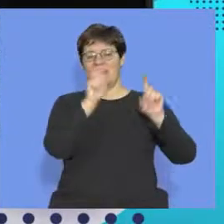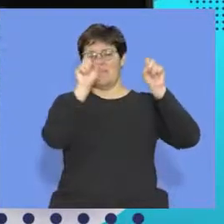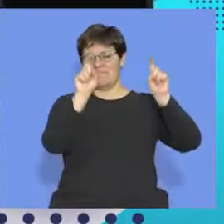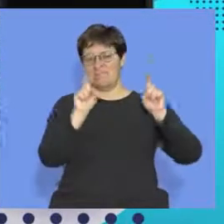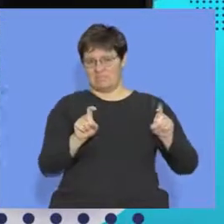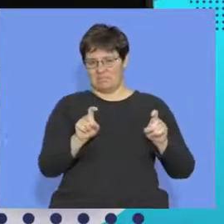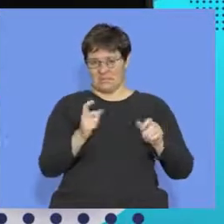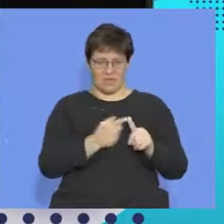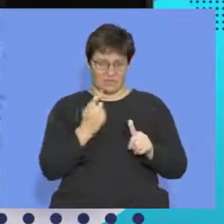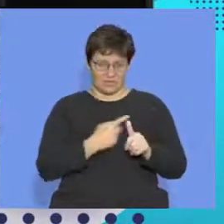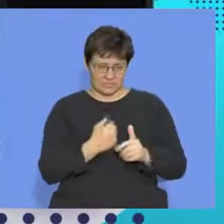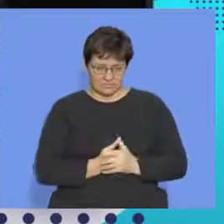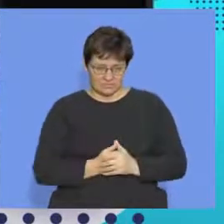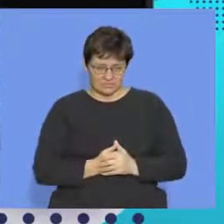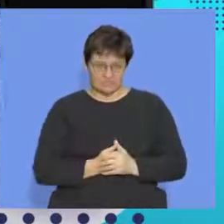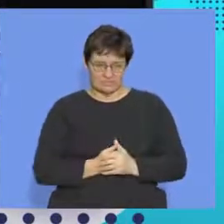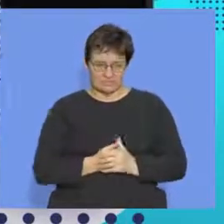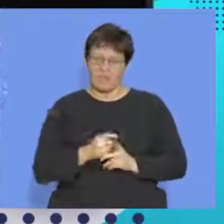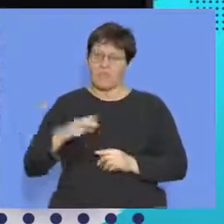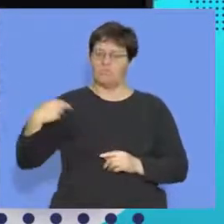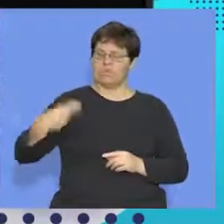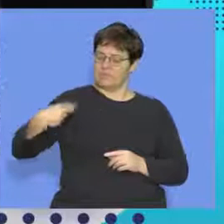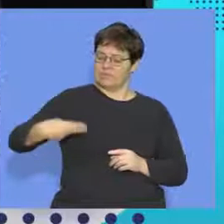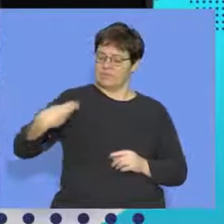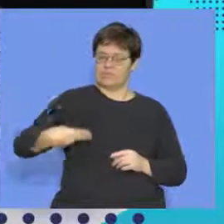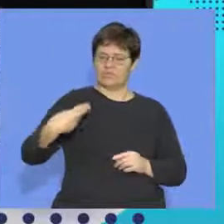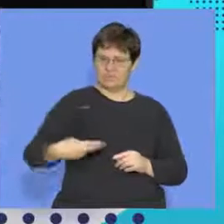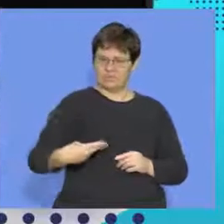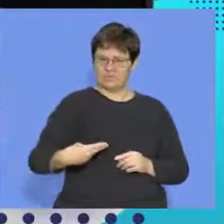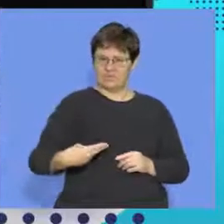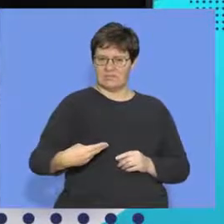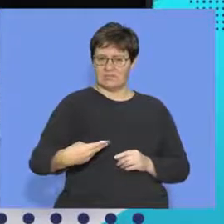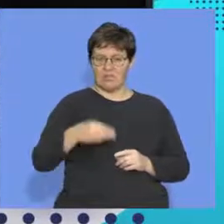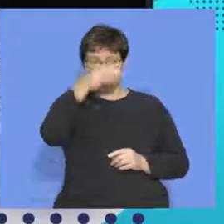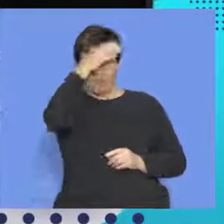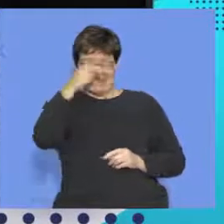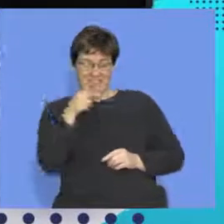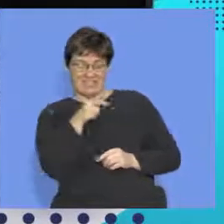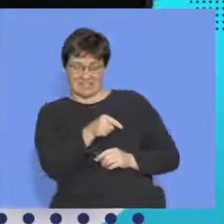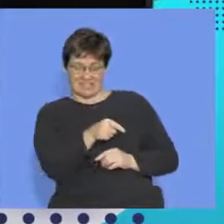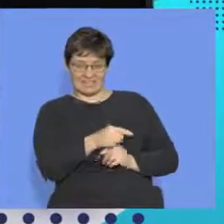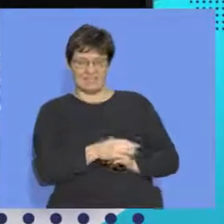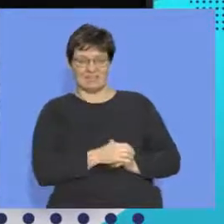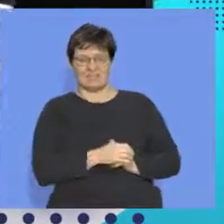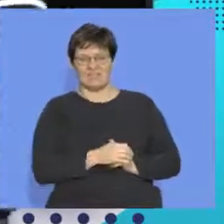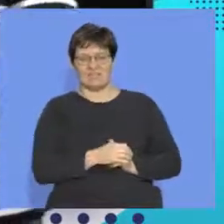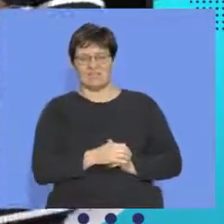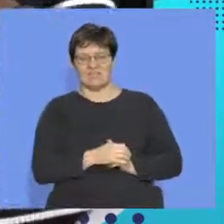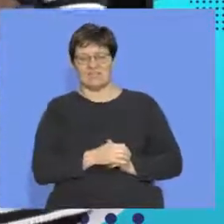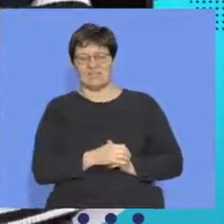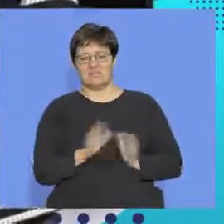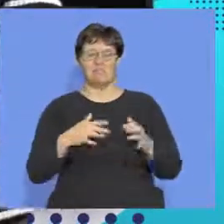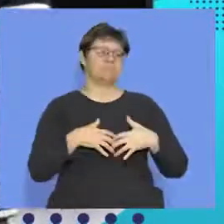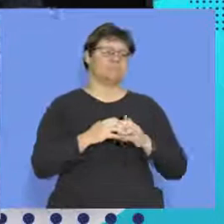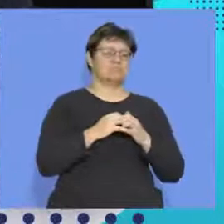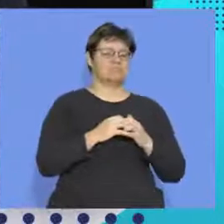principle. And when we talk about repetition in the counting context, if I have to